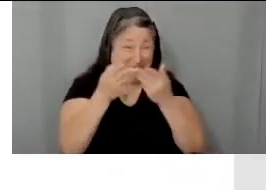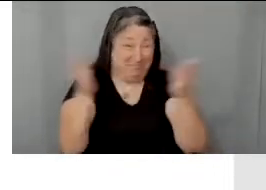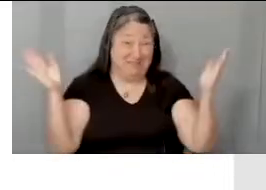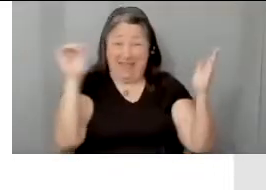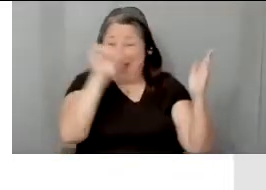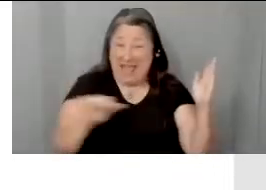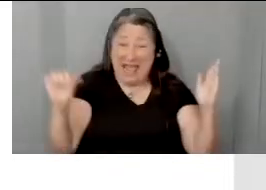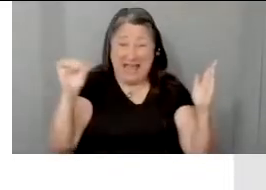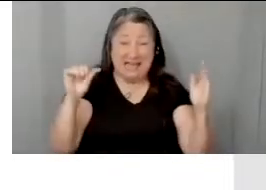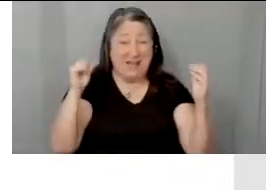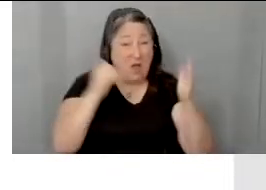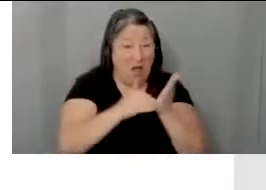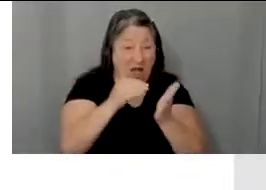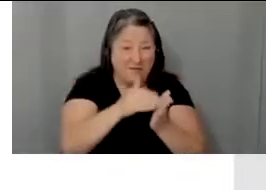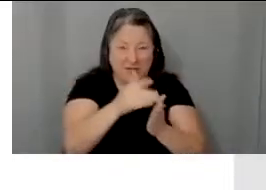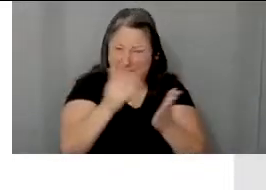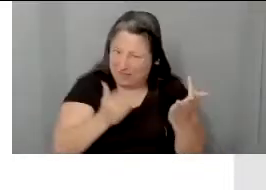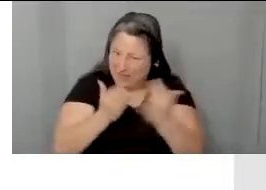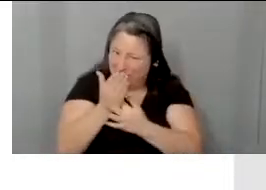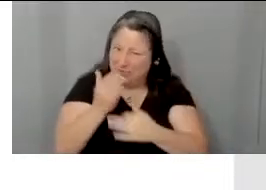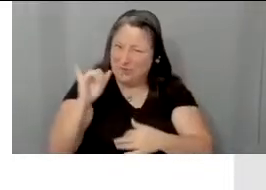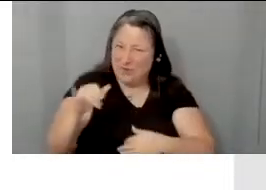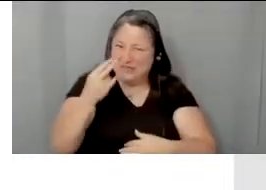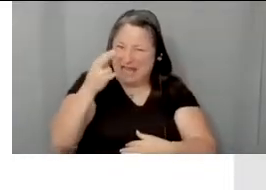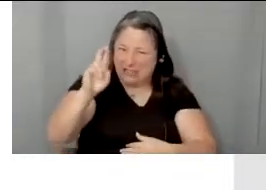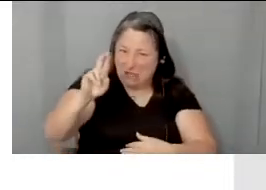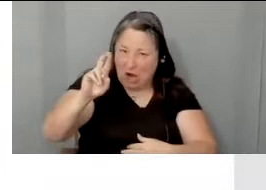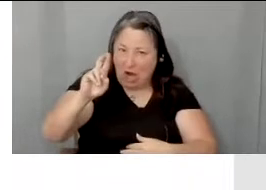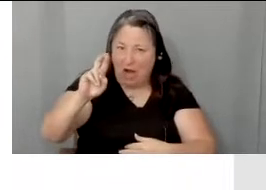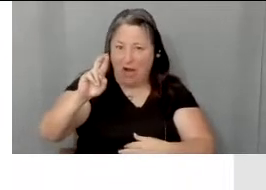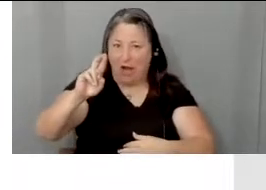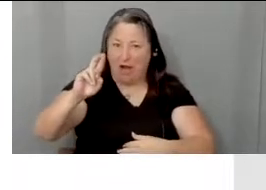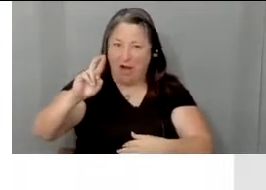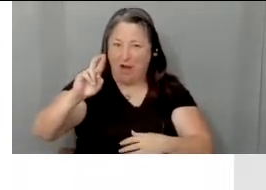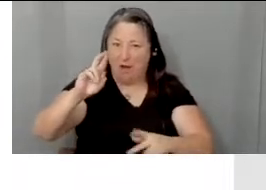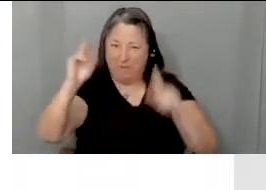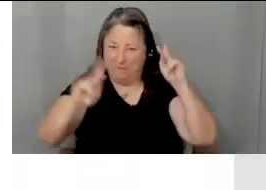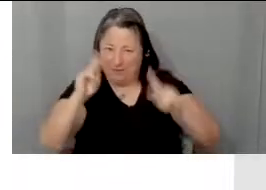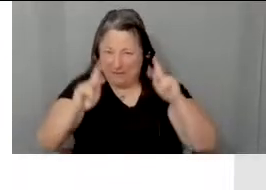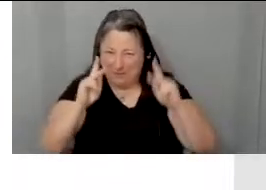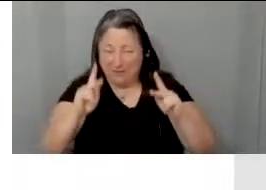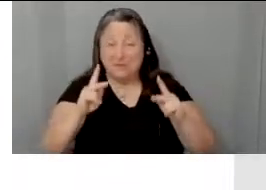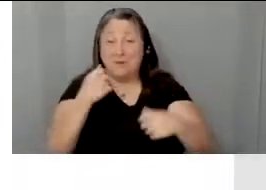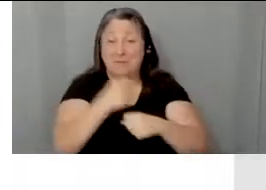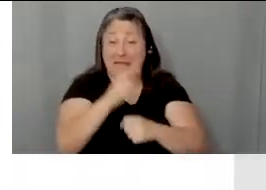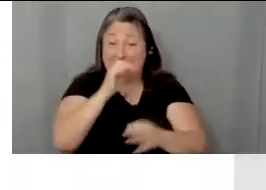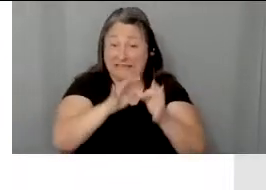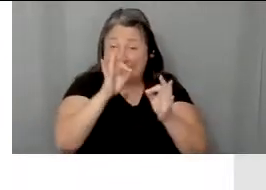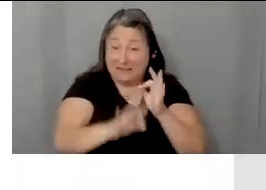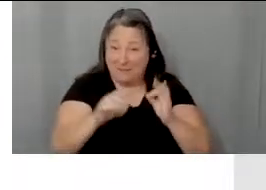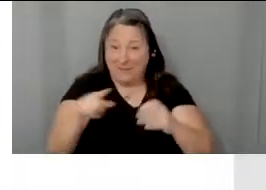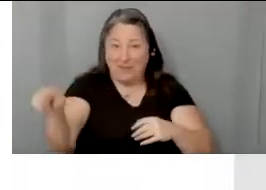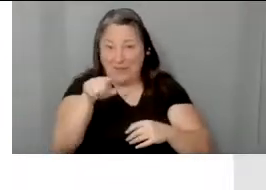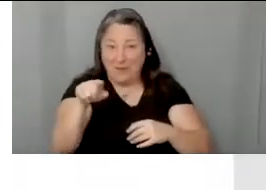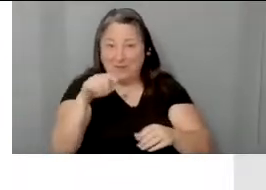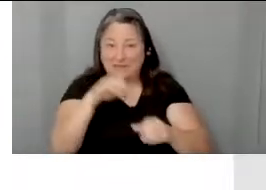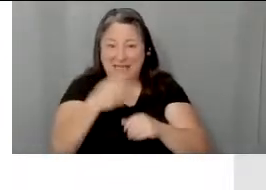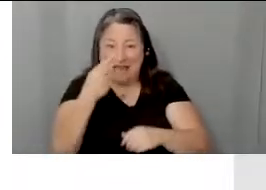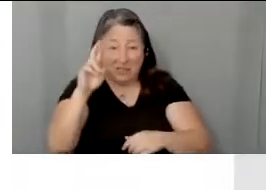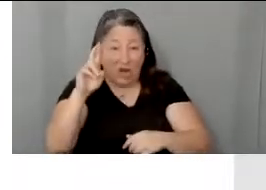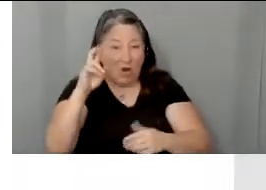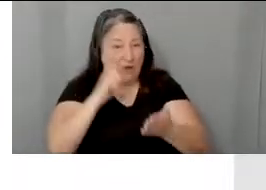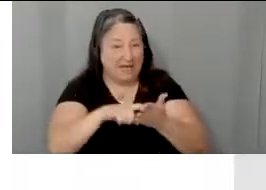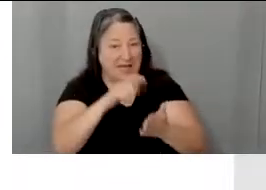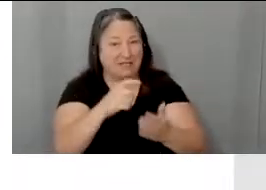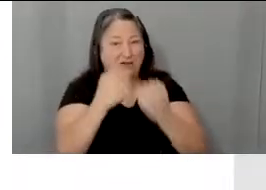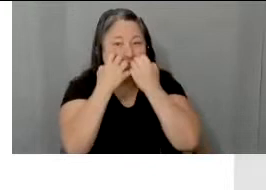of times you're going to have to get through those HR gatekeepers. So making it very simple that they can recognize your value, because you want to get your resume pushed